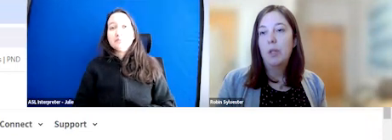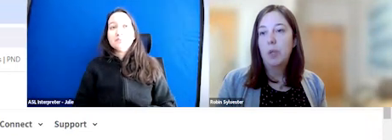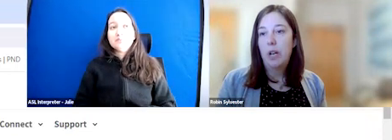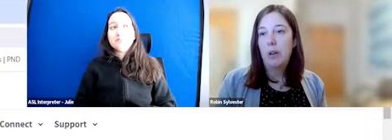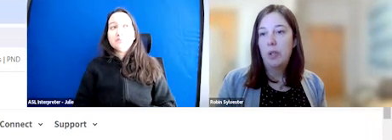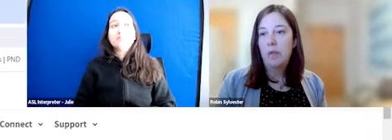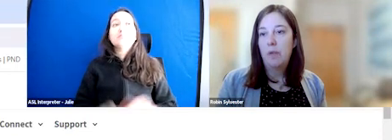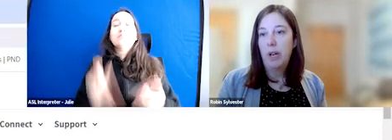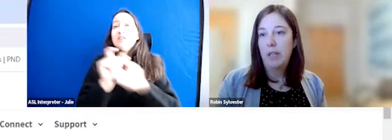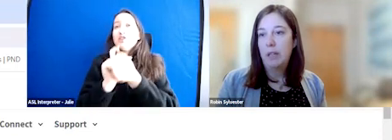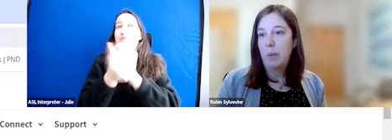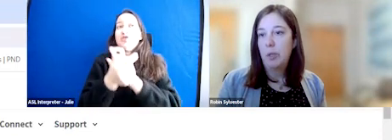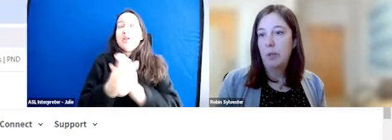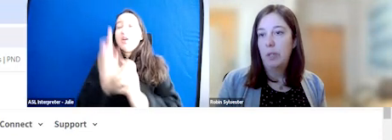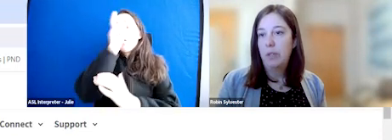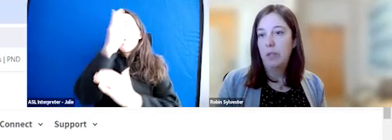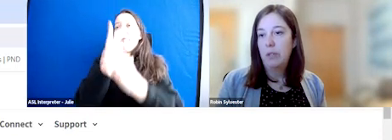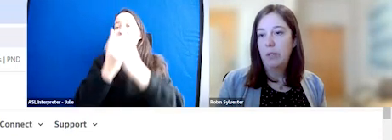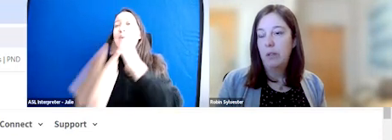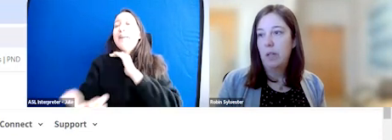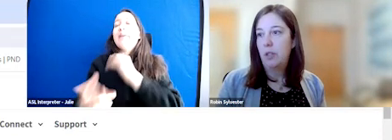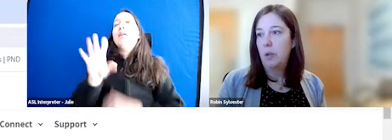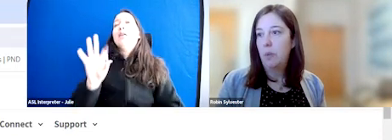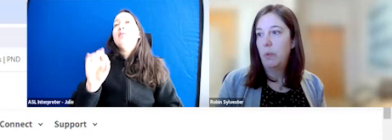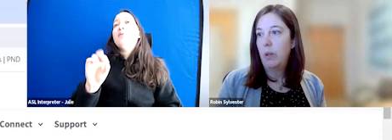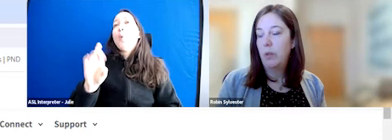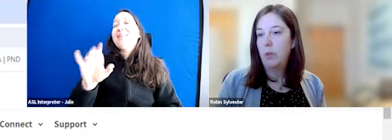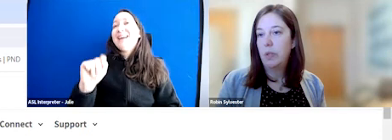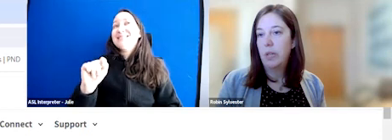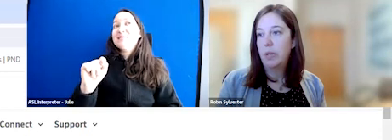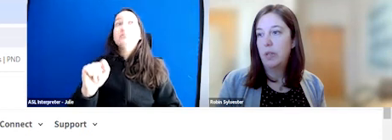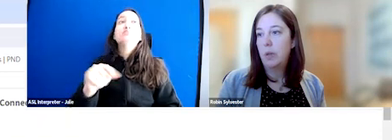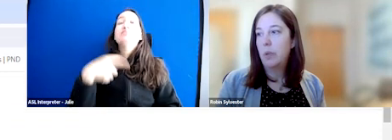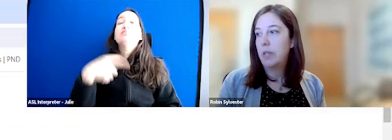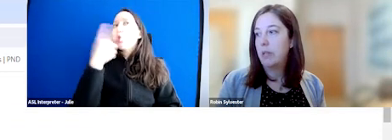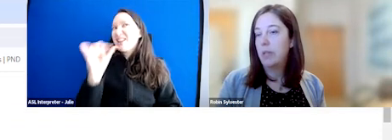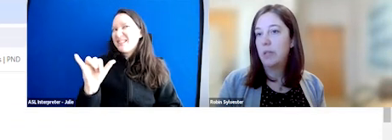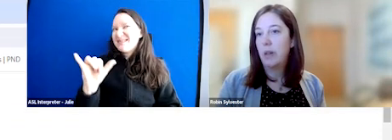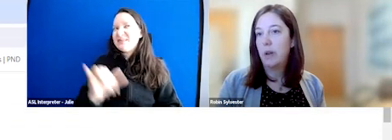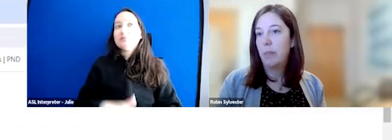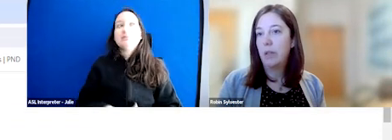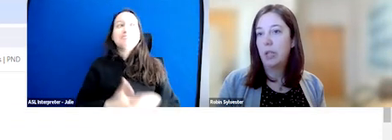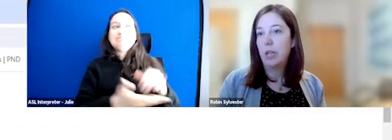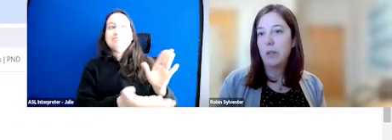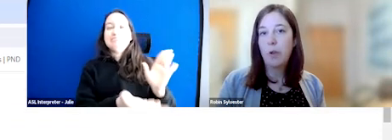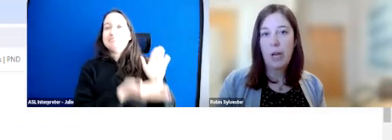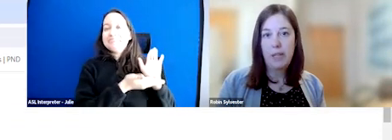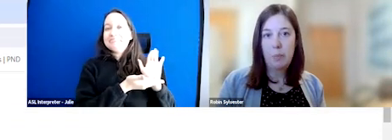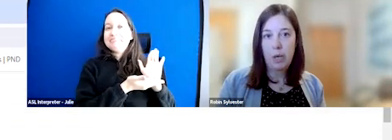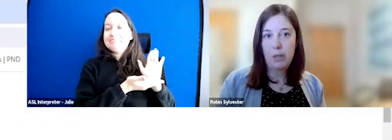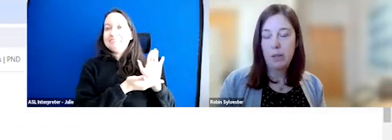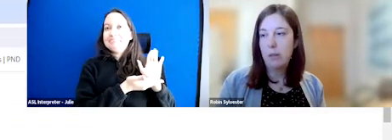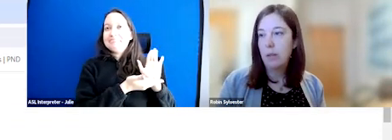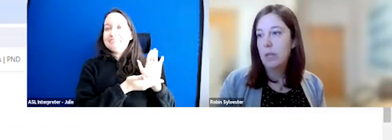I'm going to switch now to the forecasted opportunities and show you what one of those looks like. So this is checking the